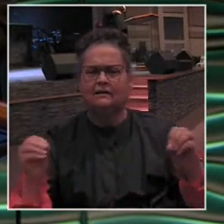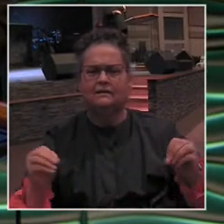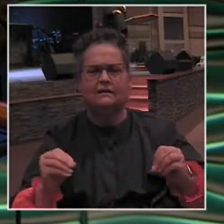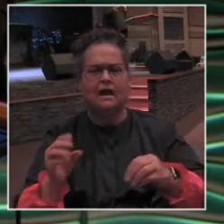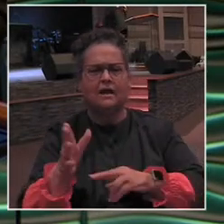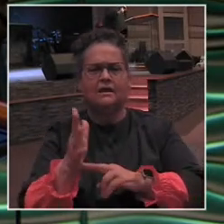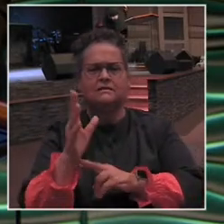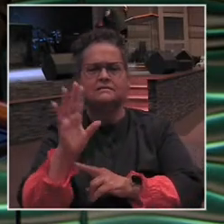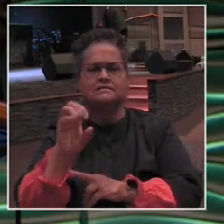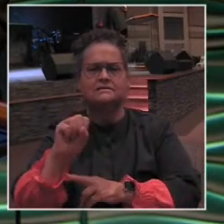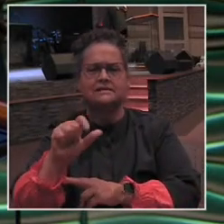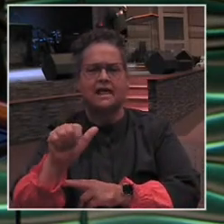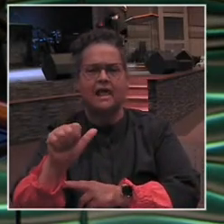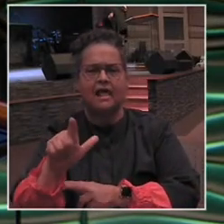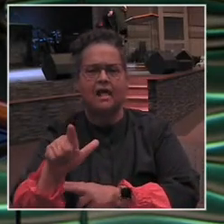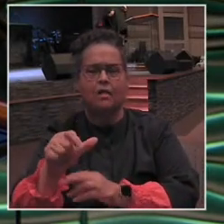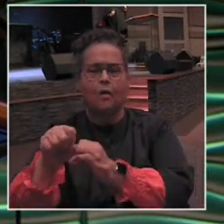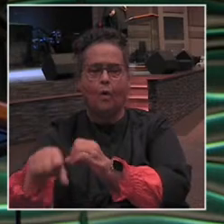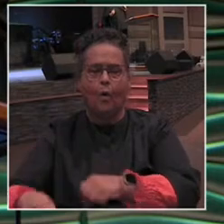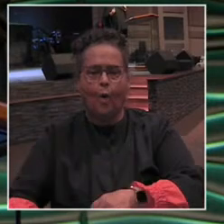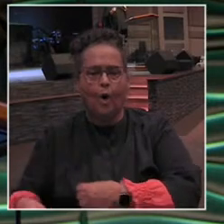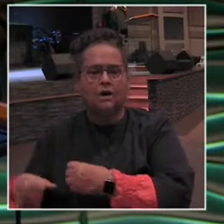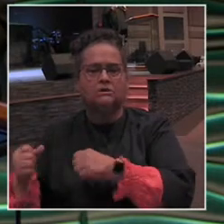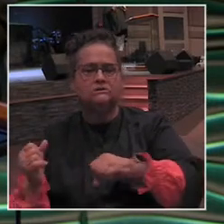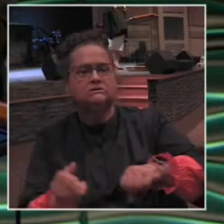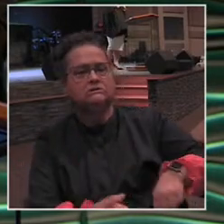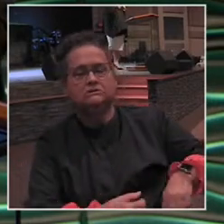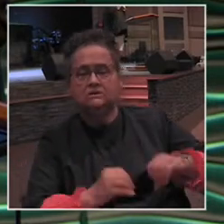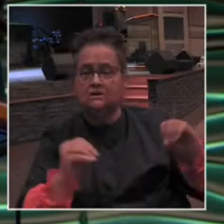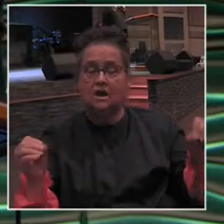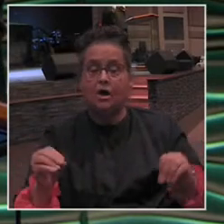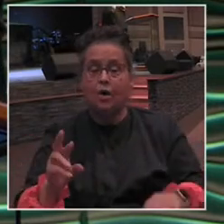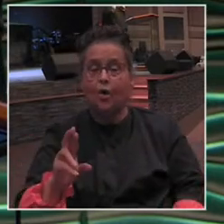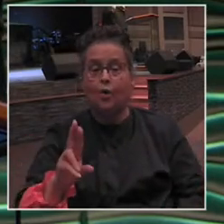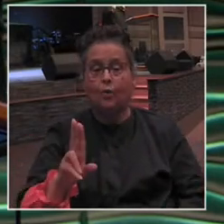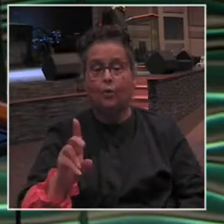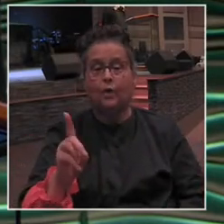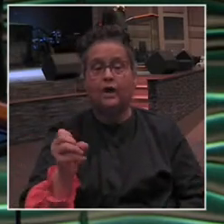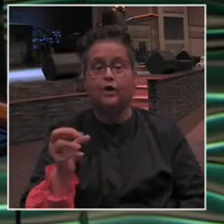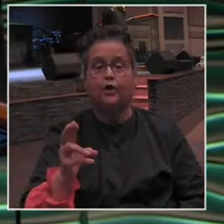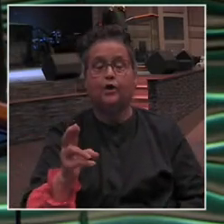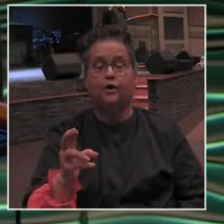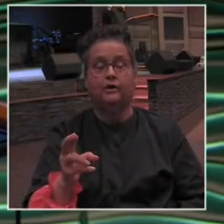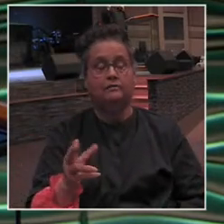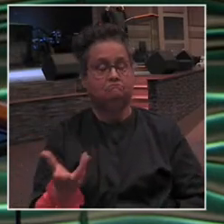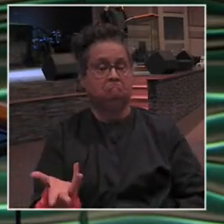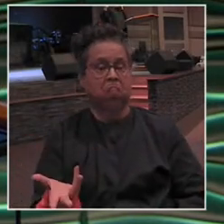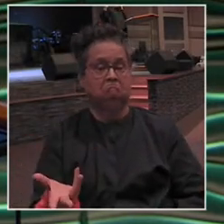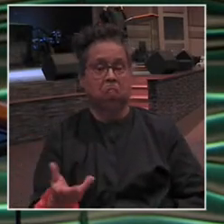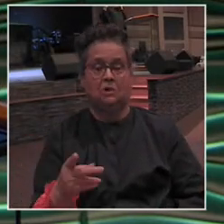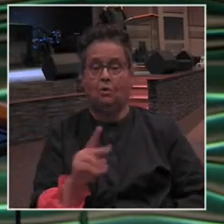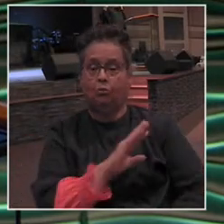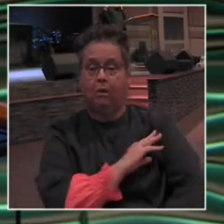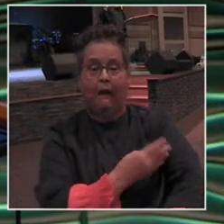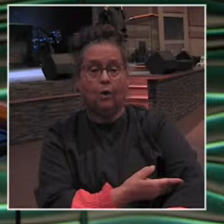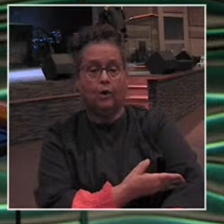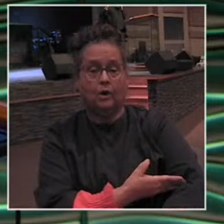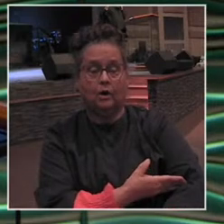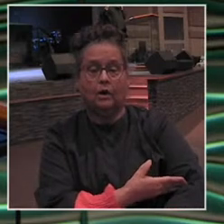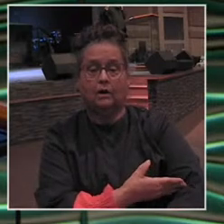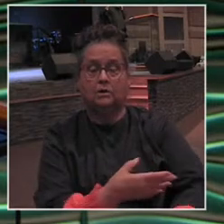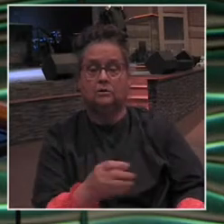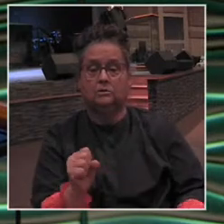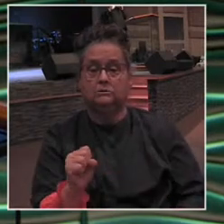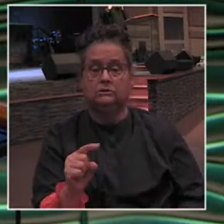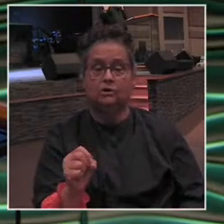sail, didn't have any oars, didn't even have a rudder to steer. No power and no